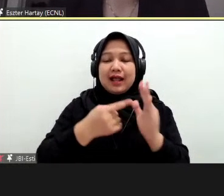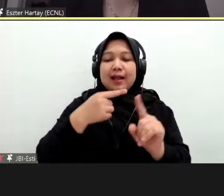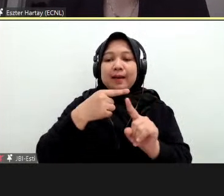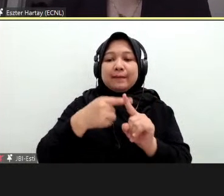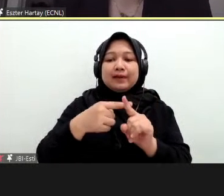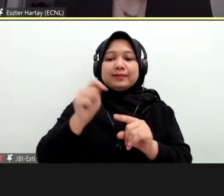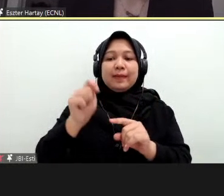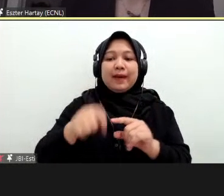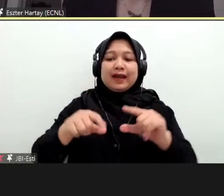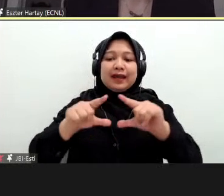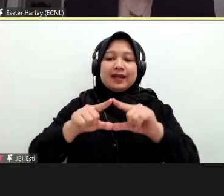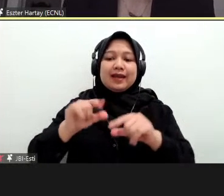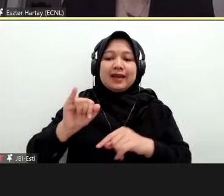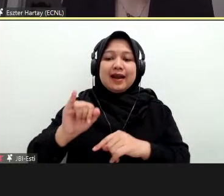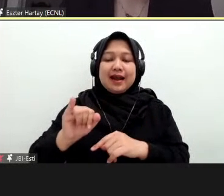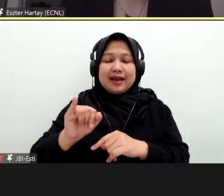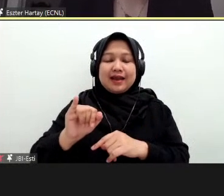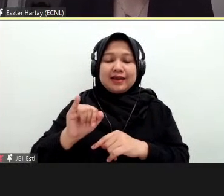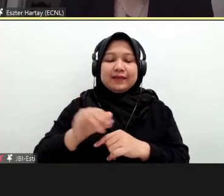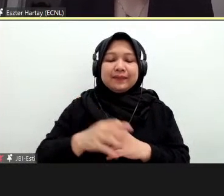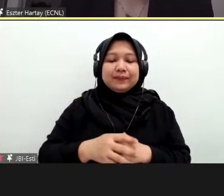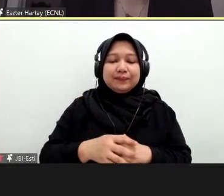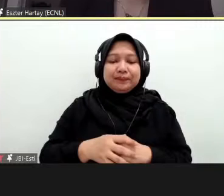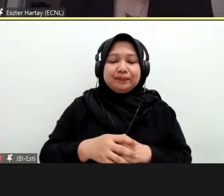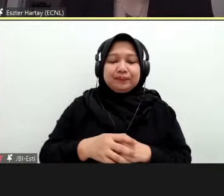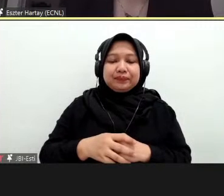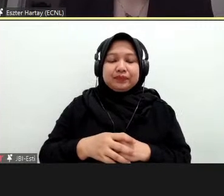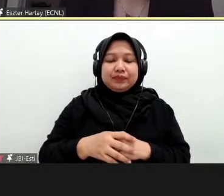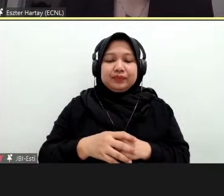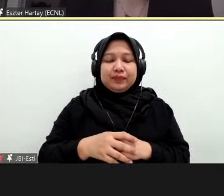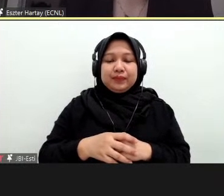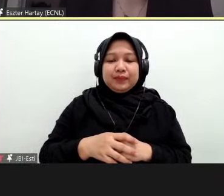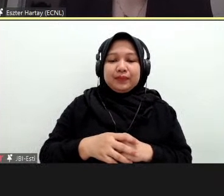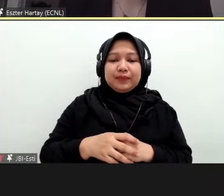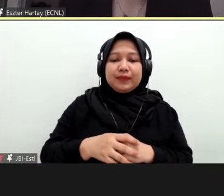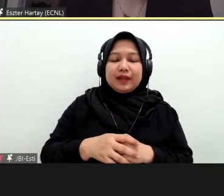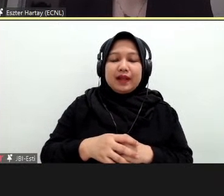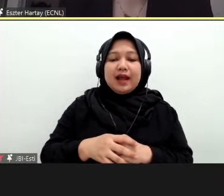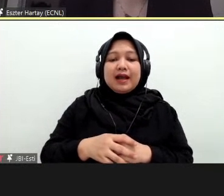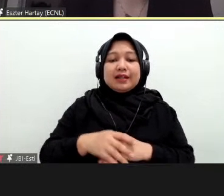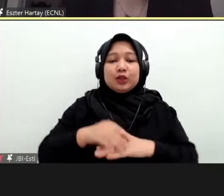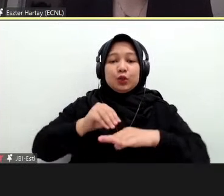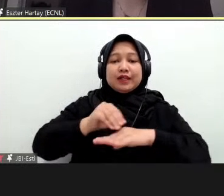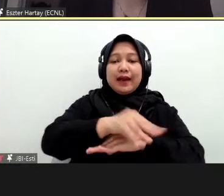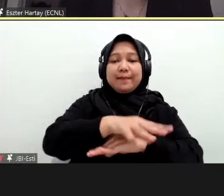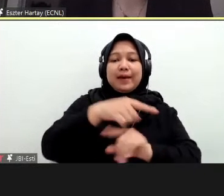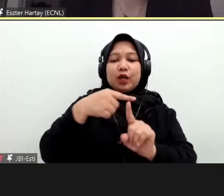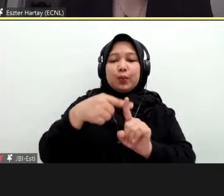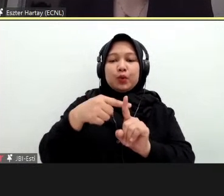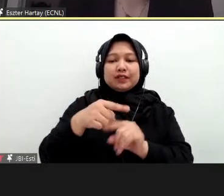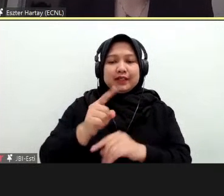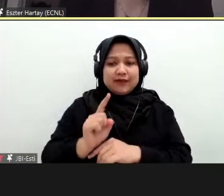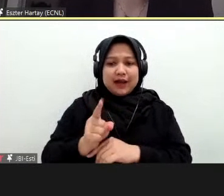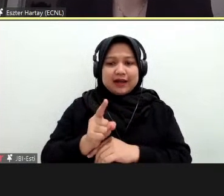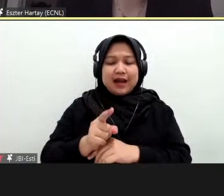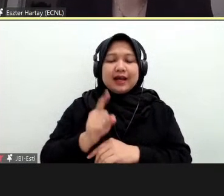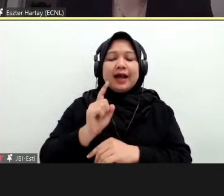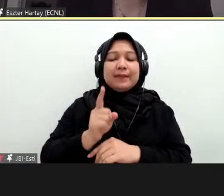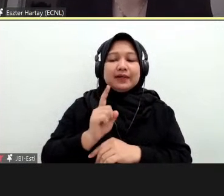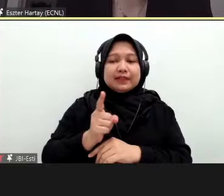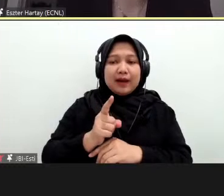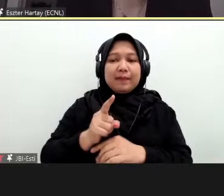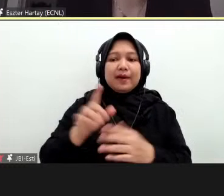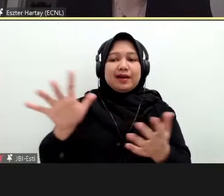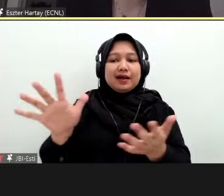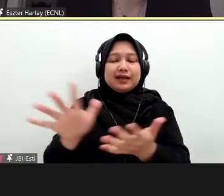our rights and freedoms. It has a positive impact through opening new opportunities for online assemblies or